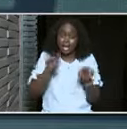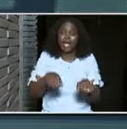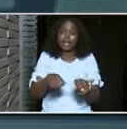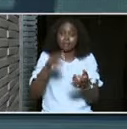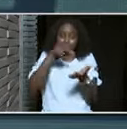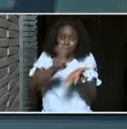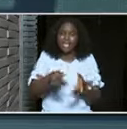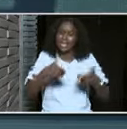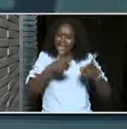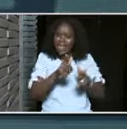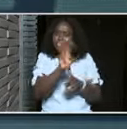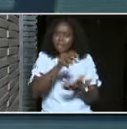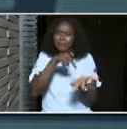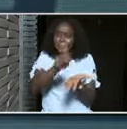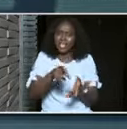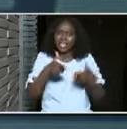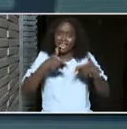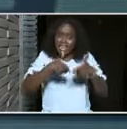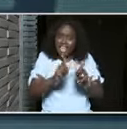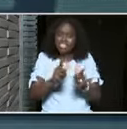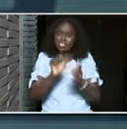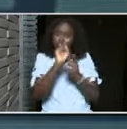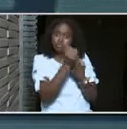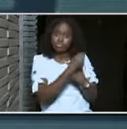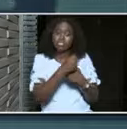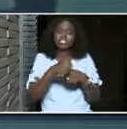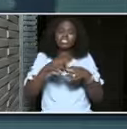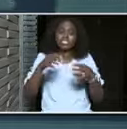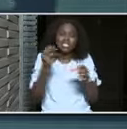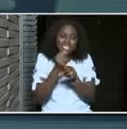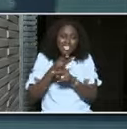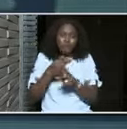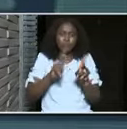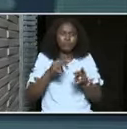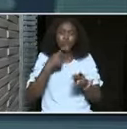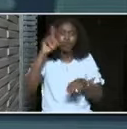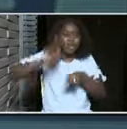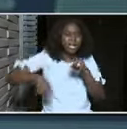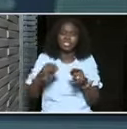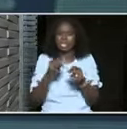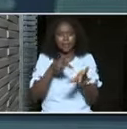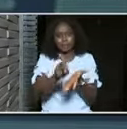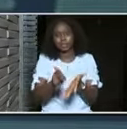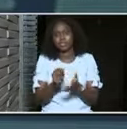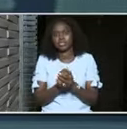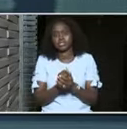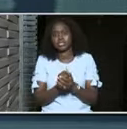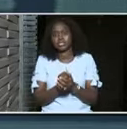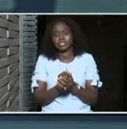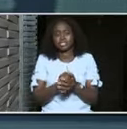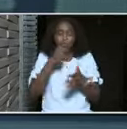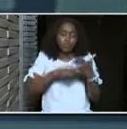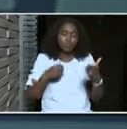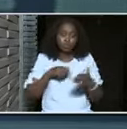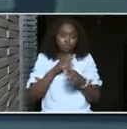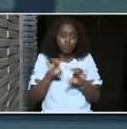Mm. Let the society take care of people who cannot afford to pay. Otherwise, what we're going to do is that we will overburden the